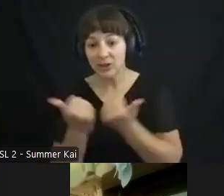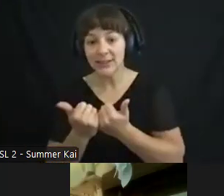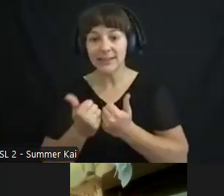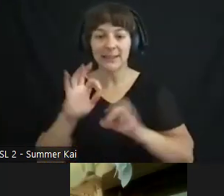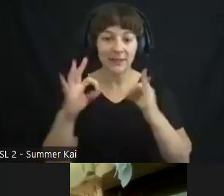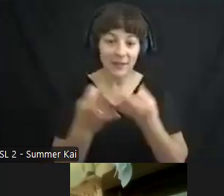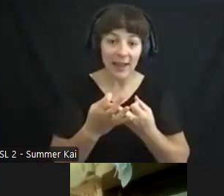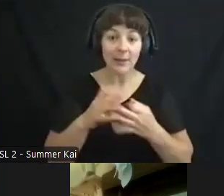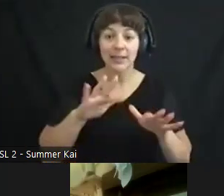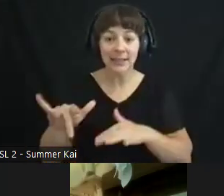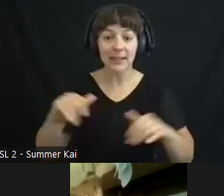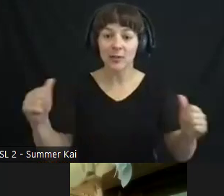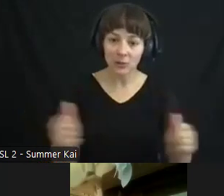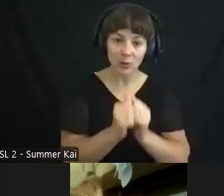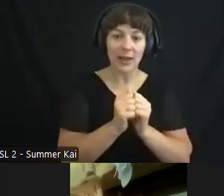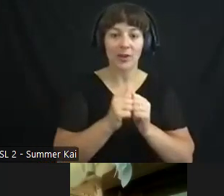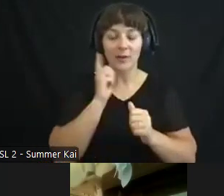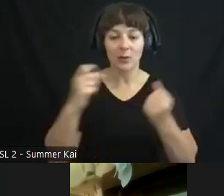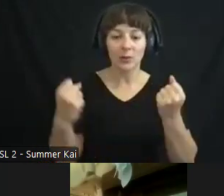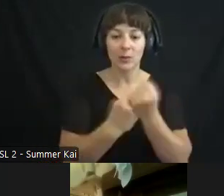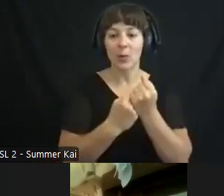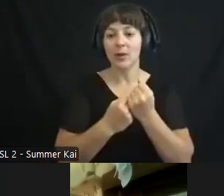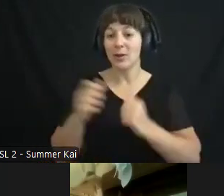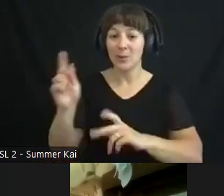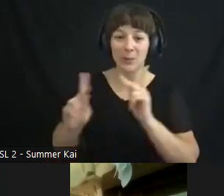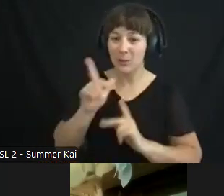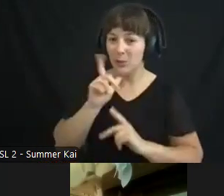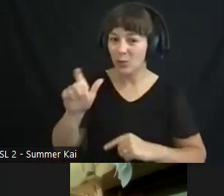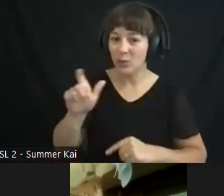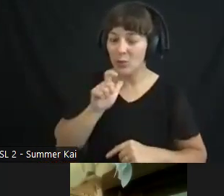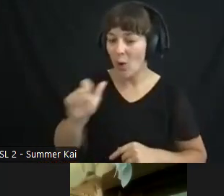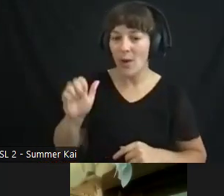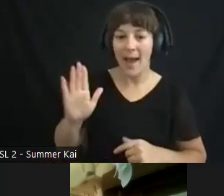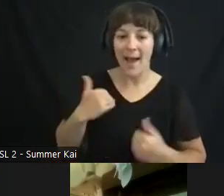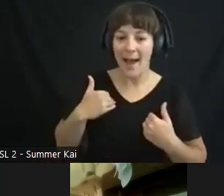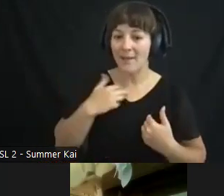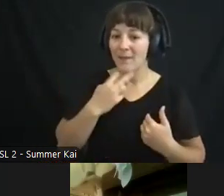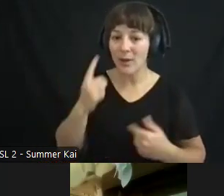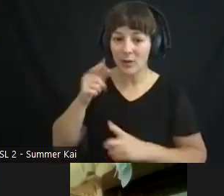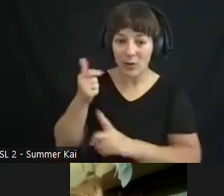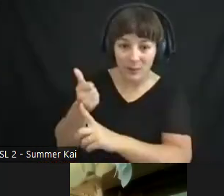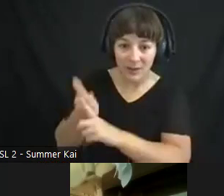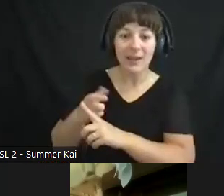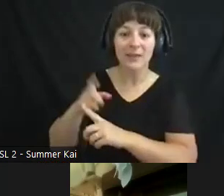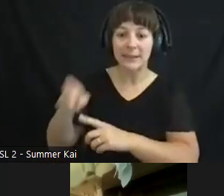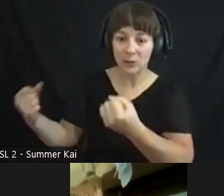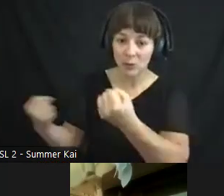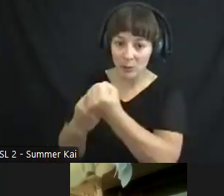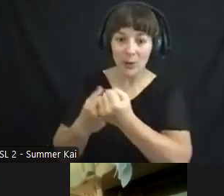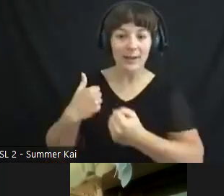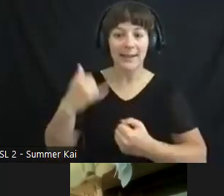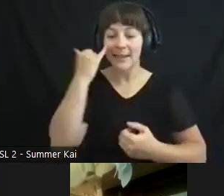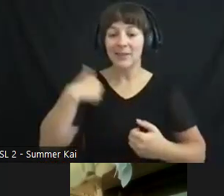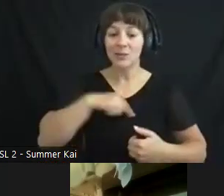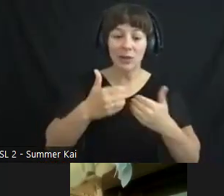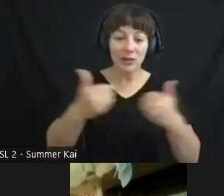also helping other people that do not have a voice. Because again, we are not strong when we are apart and when